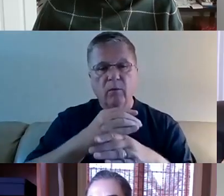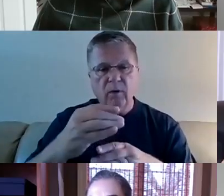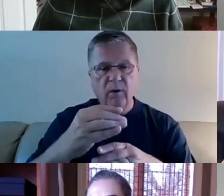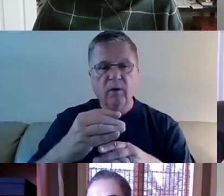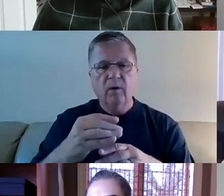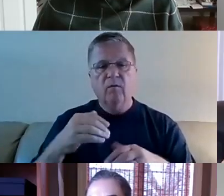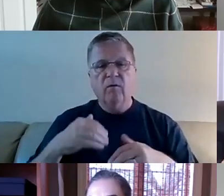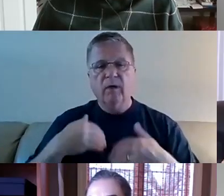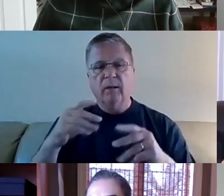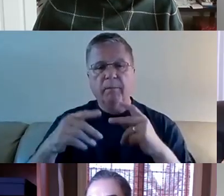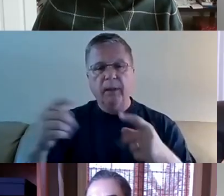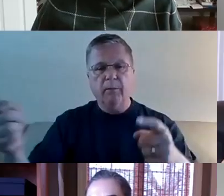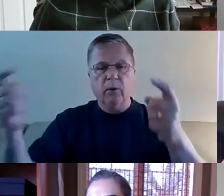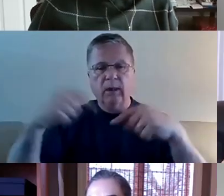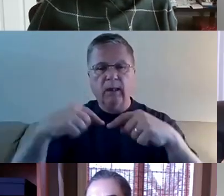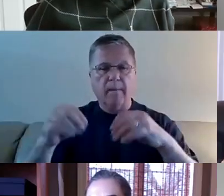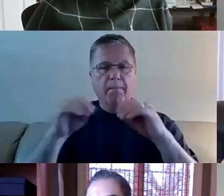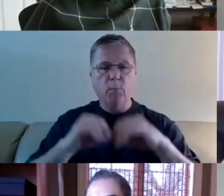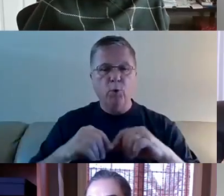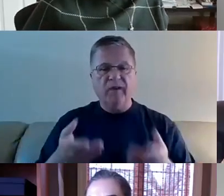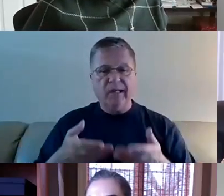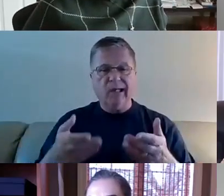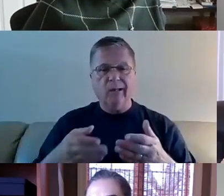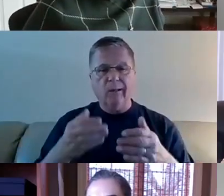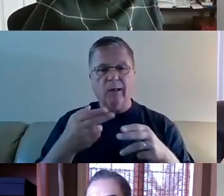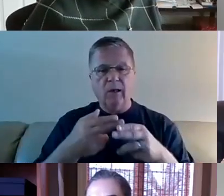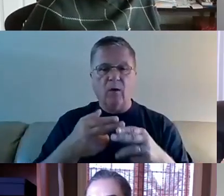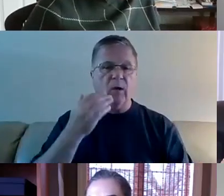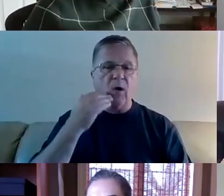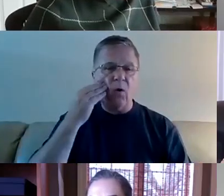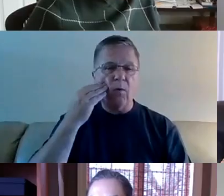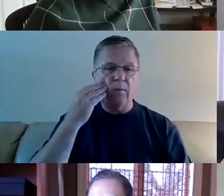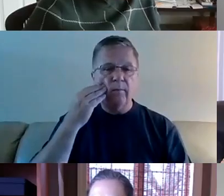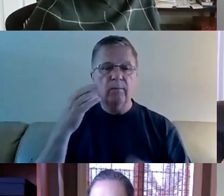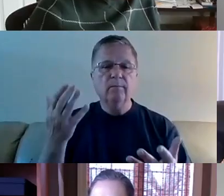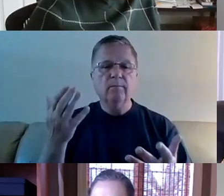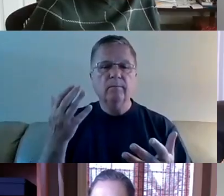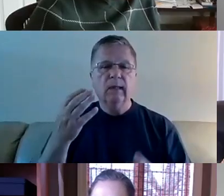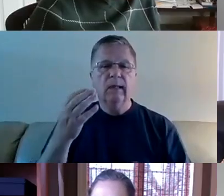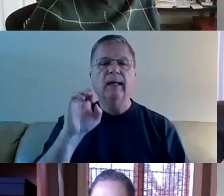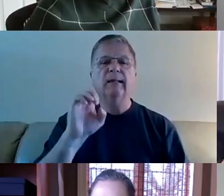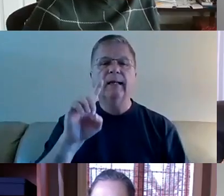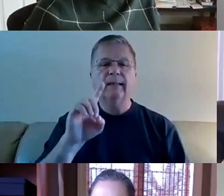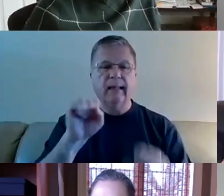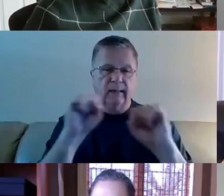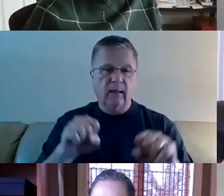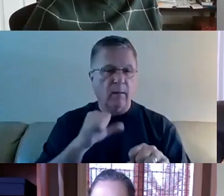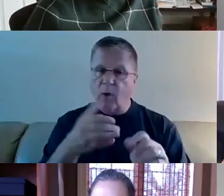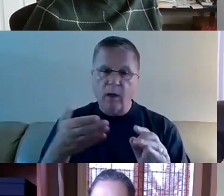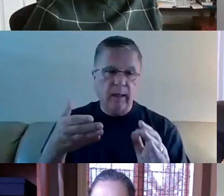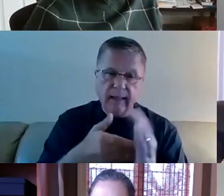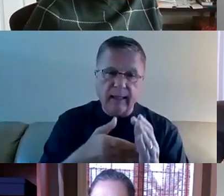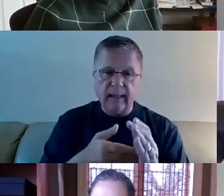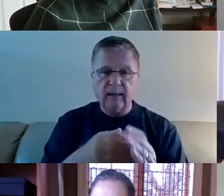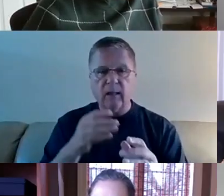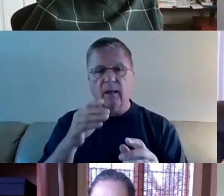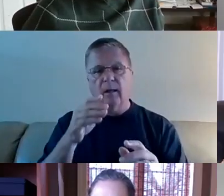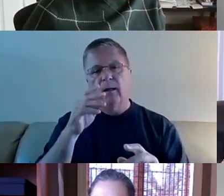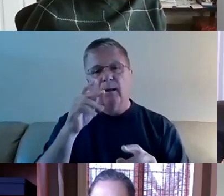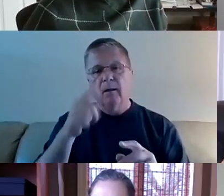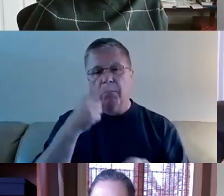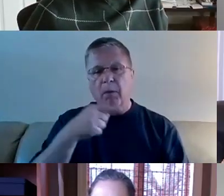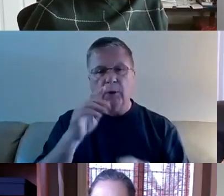this up. I believe it's very important. I do recognize the different bodies. I know the school board, you know, is independent